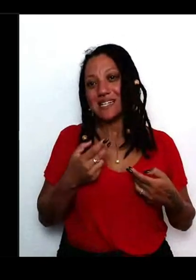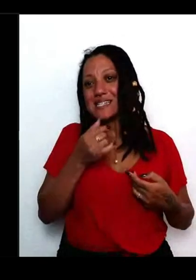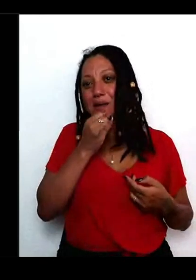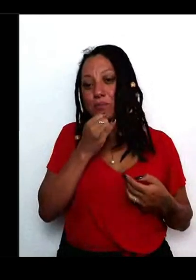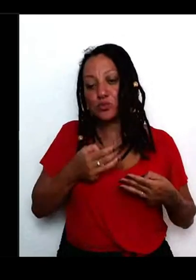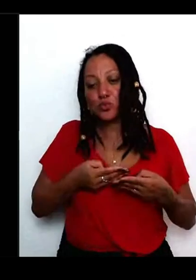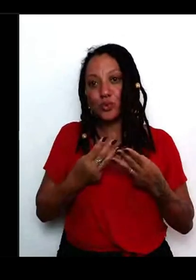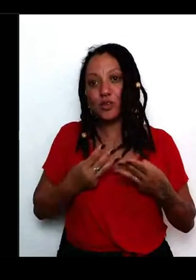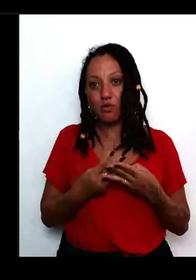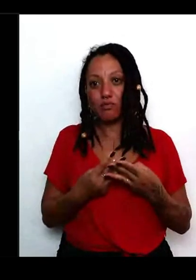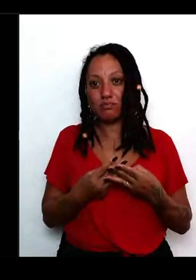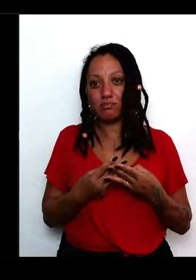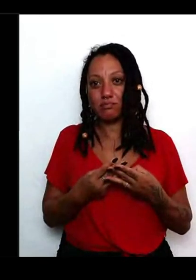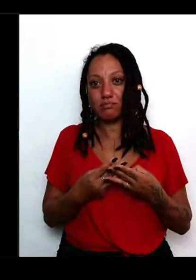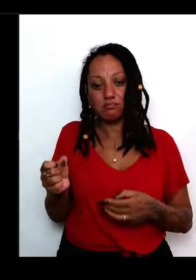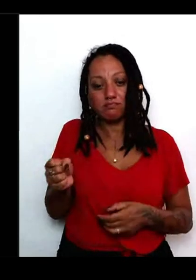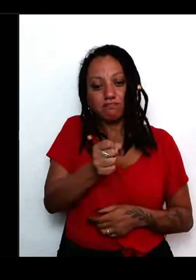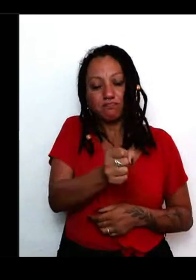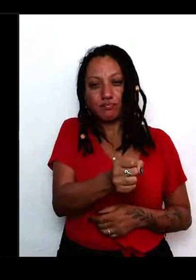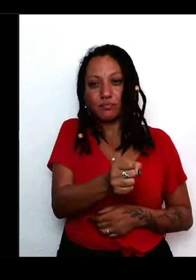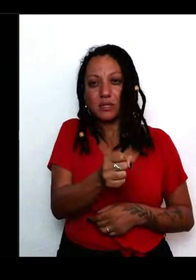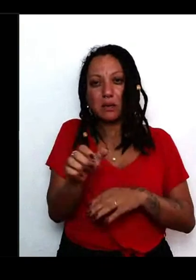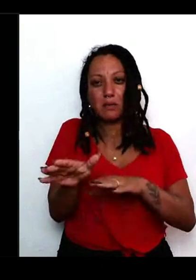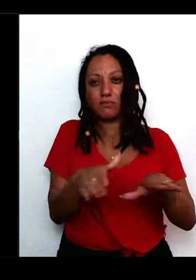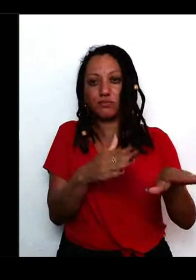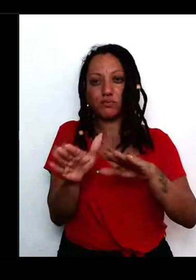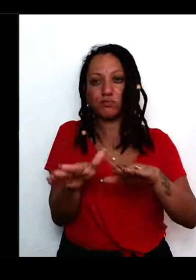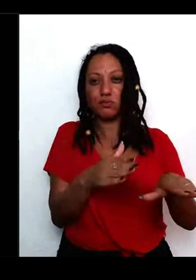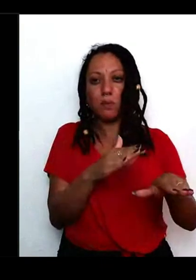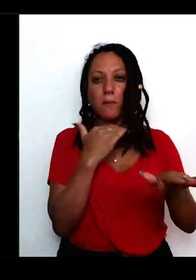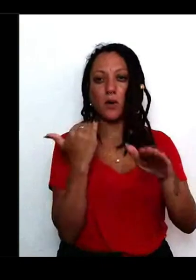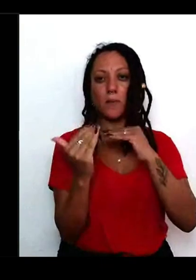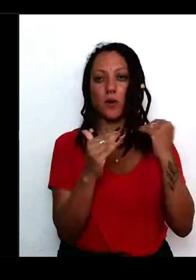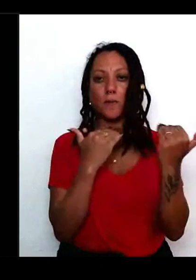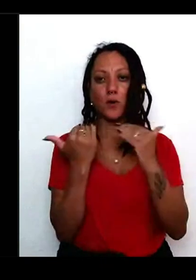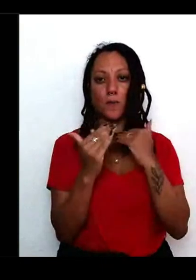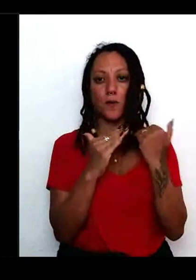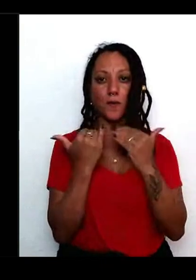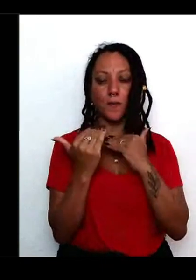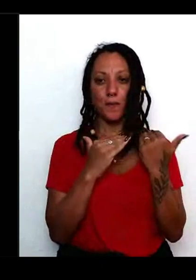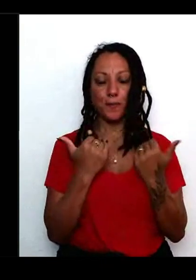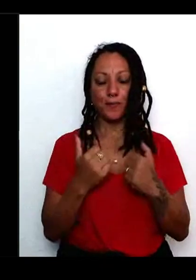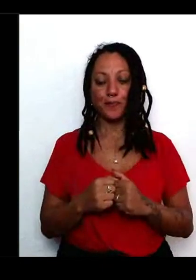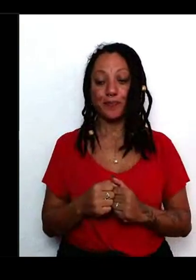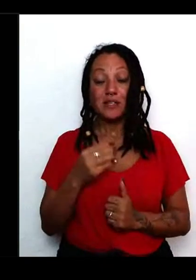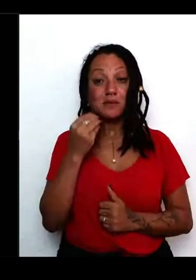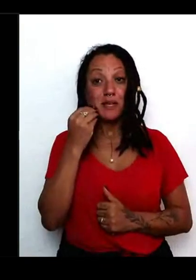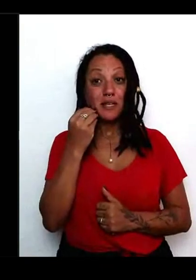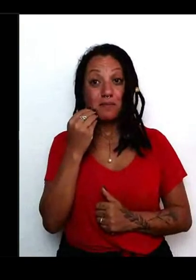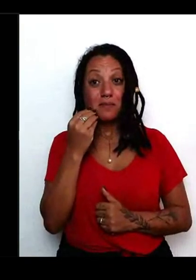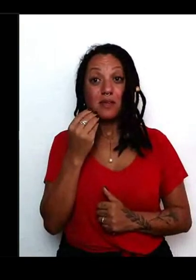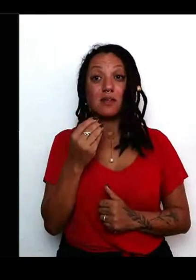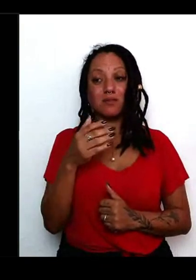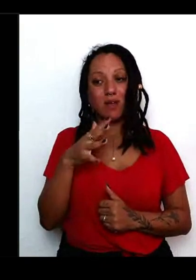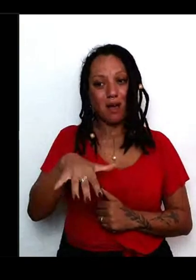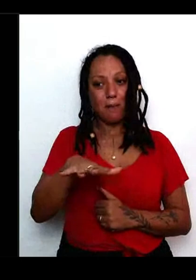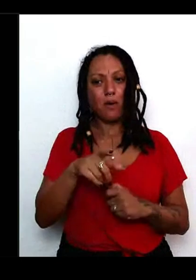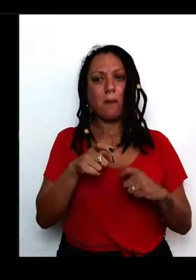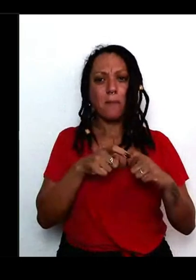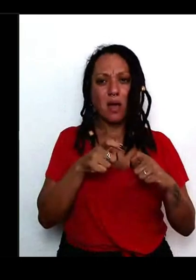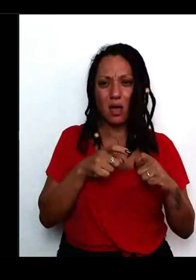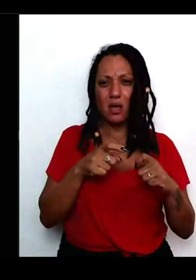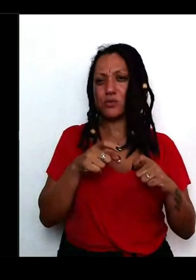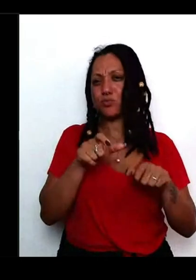experiments in the human experiments that happened during the Holocaust and that caused me to turn again to